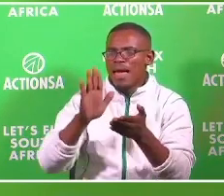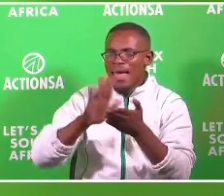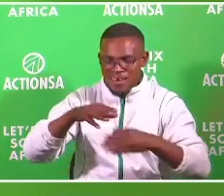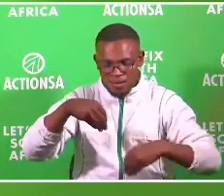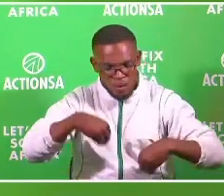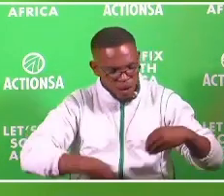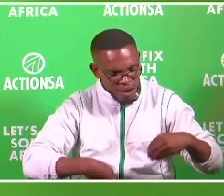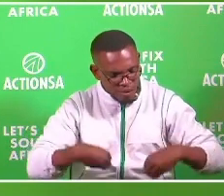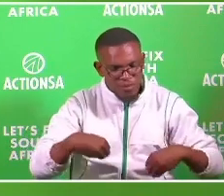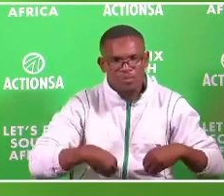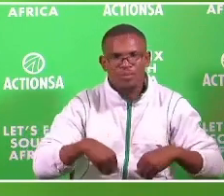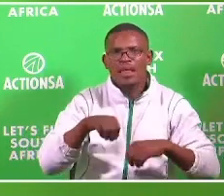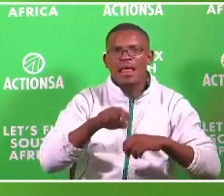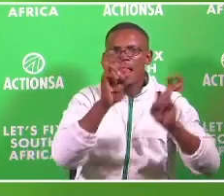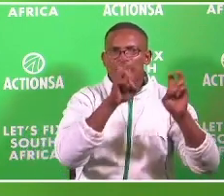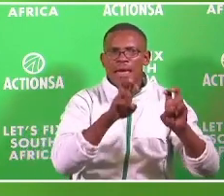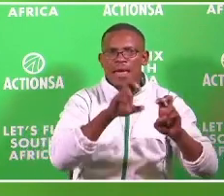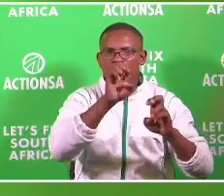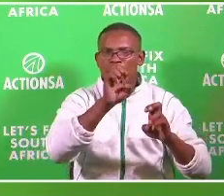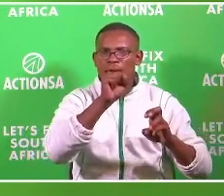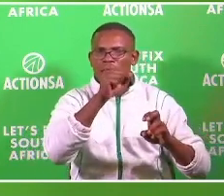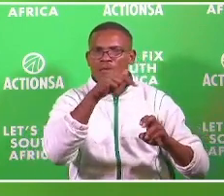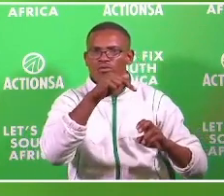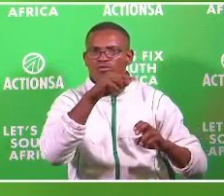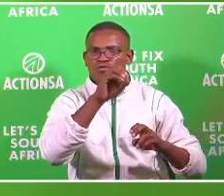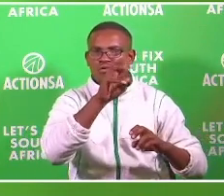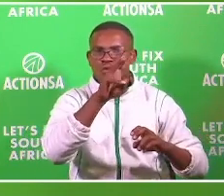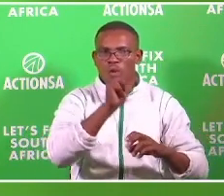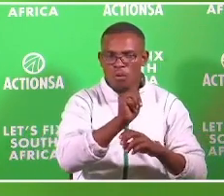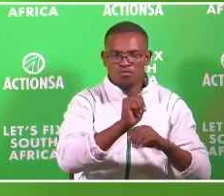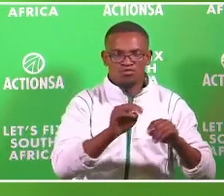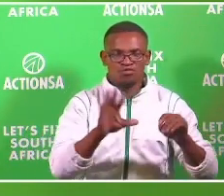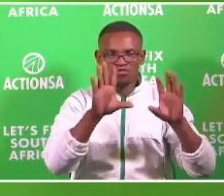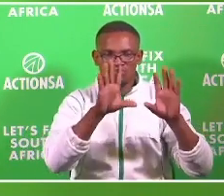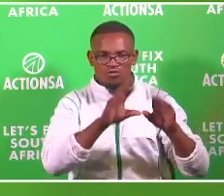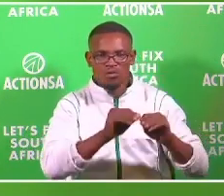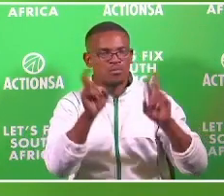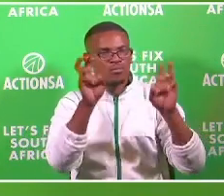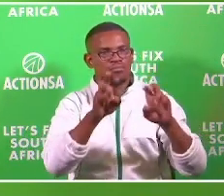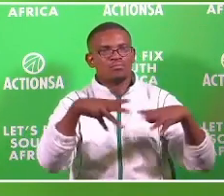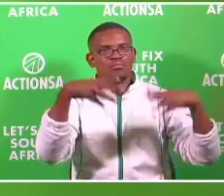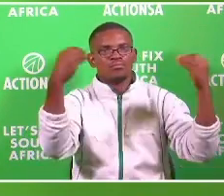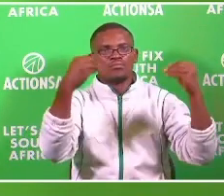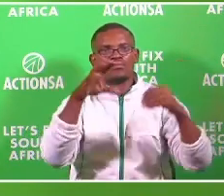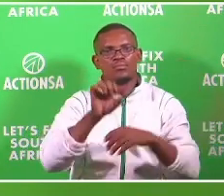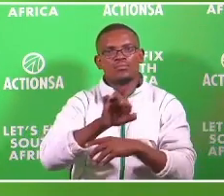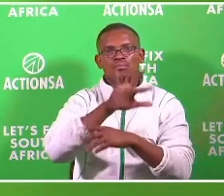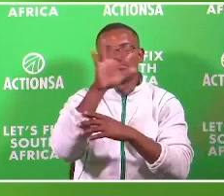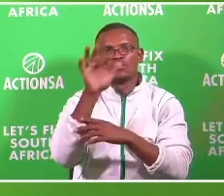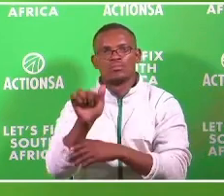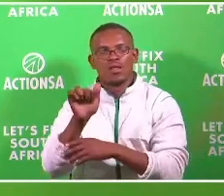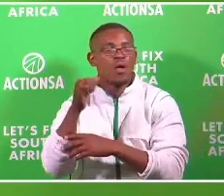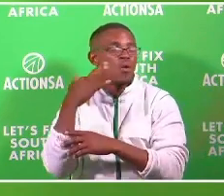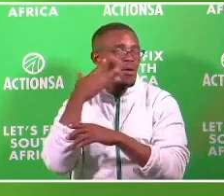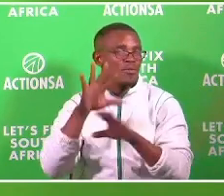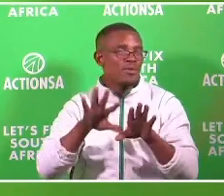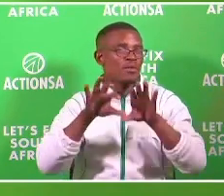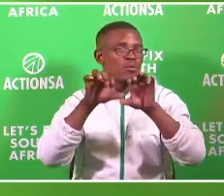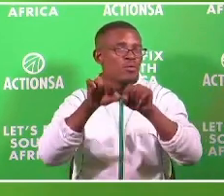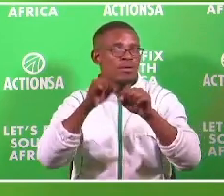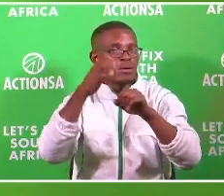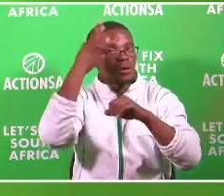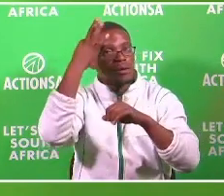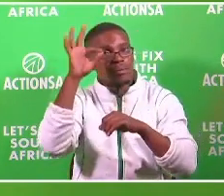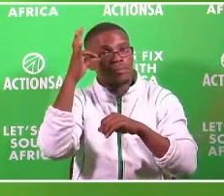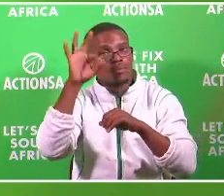corruption at Eskom, allowing us to bring rolling blackouts in South Africa. When we take over government,